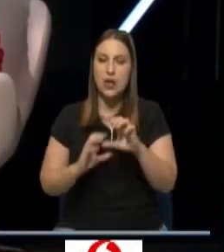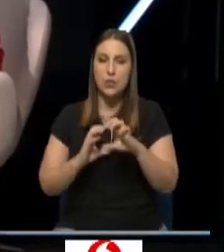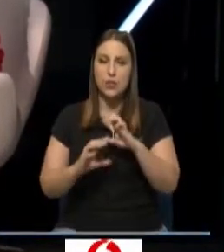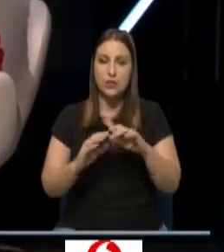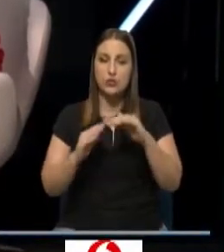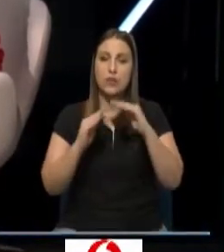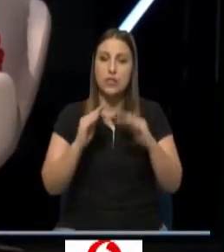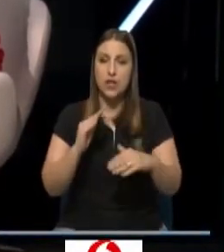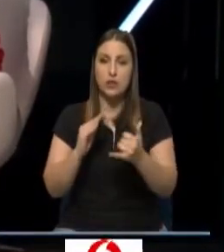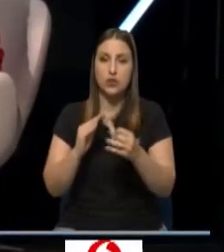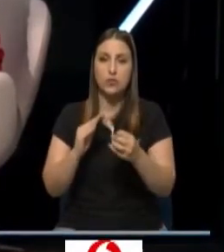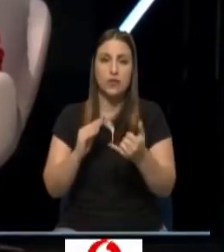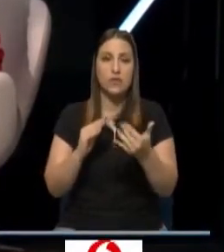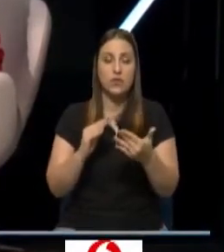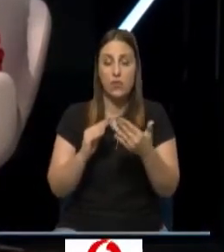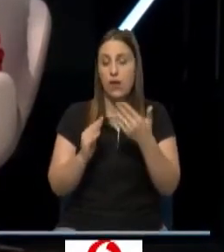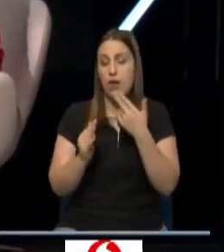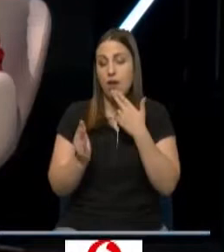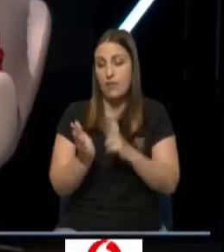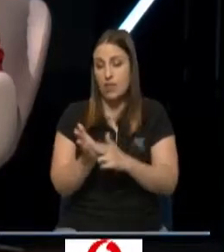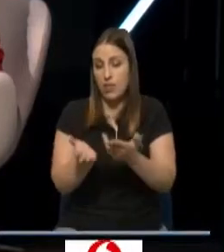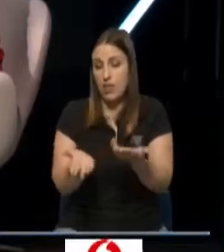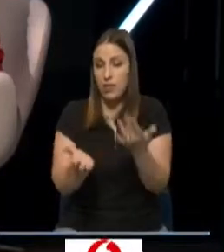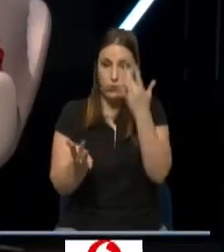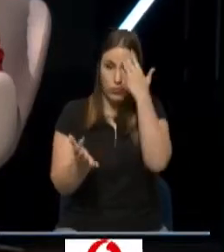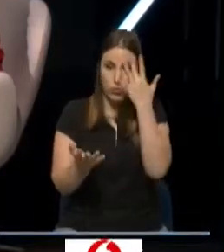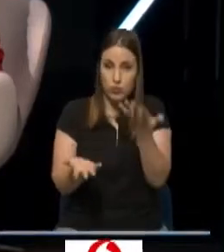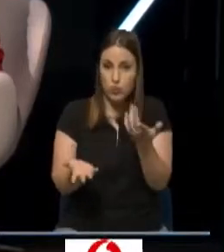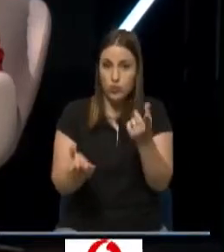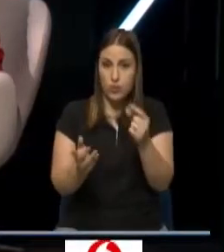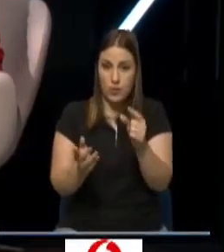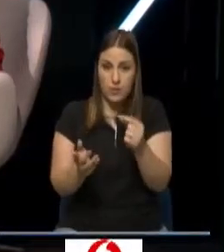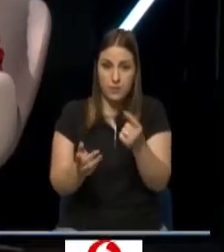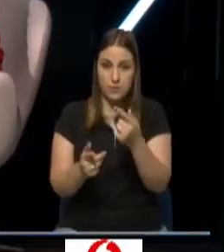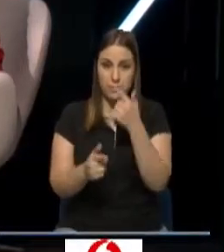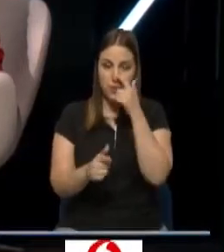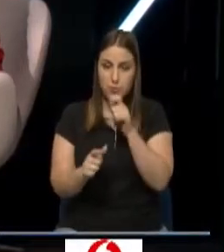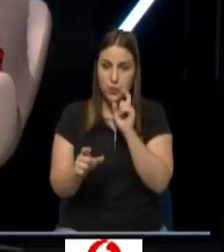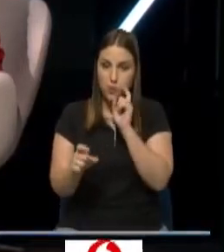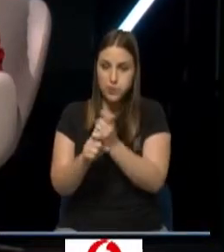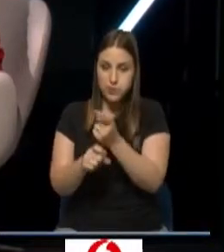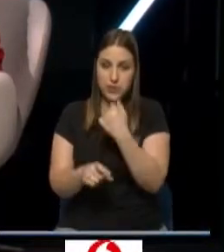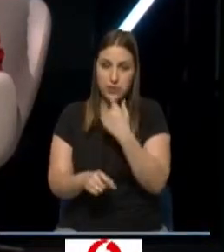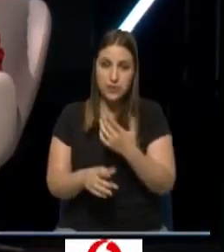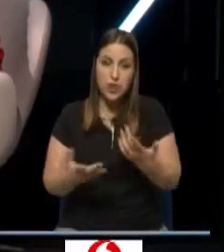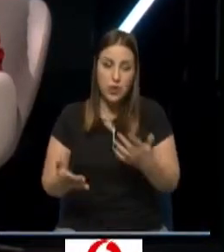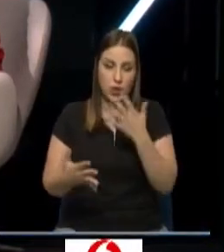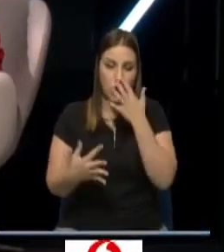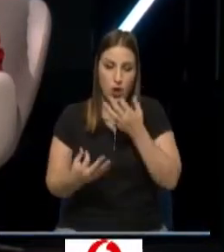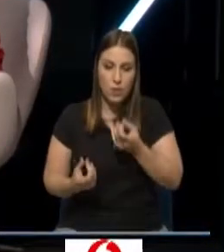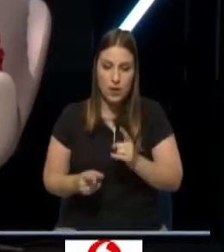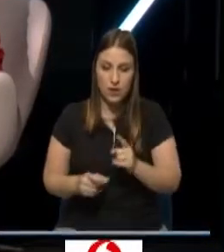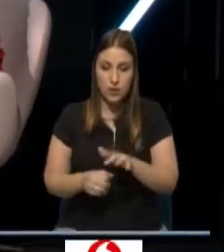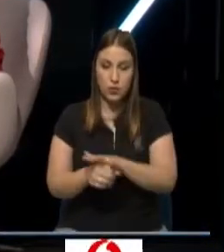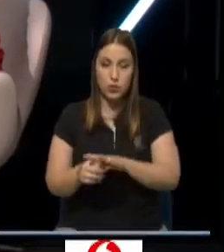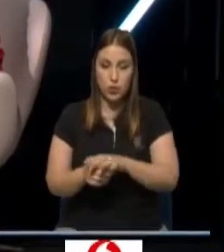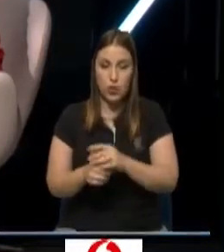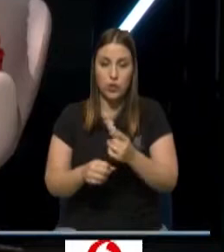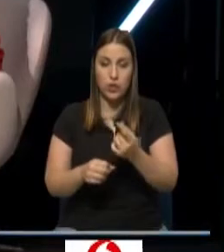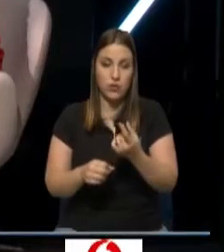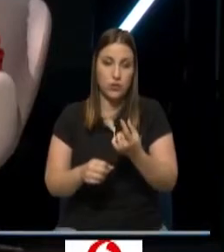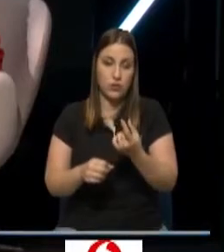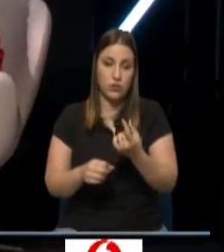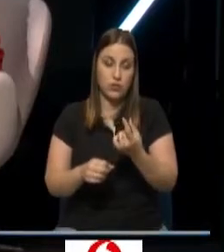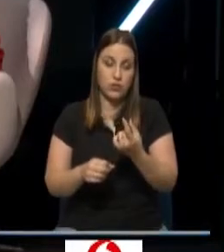Anacom said that the prices have dropped in 2021. This is the reality. I don't believe that in